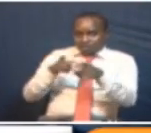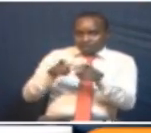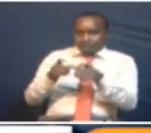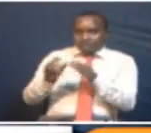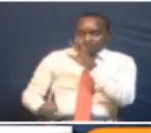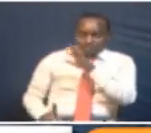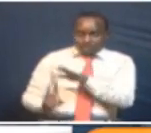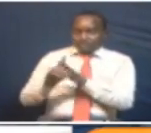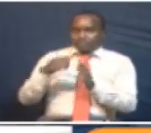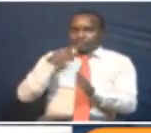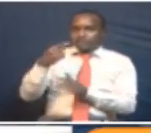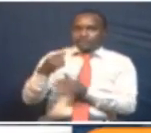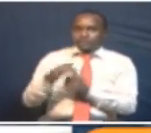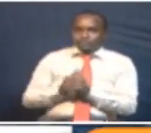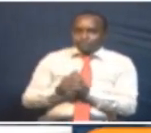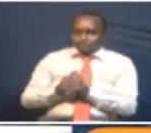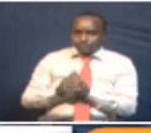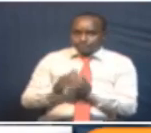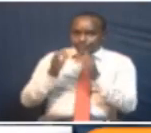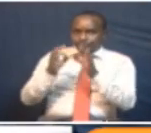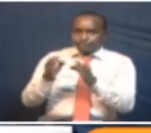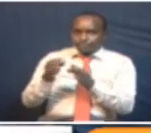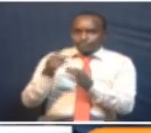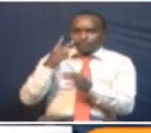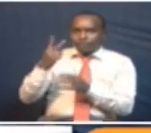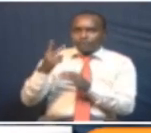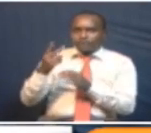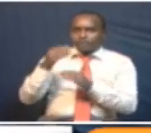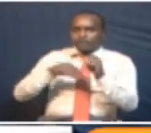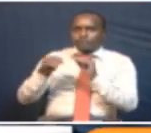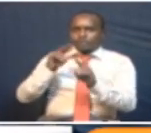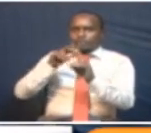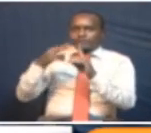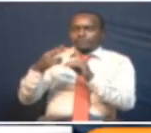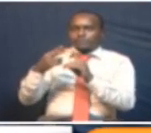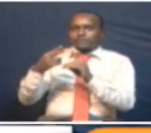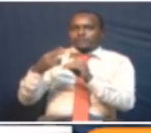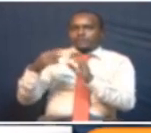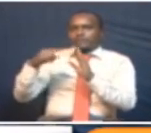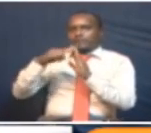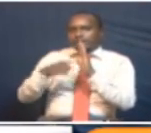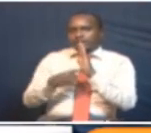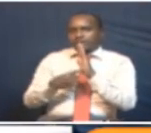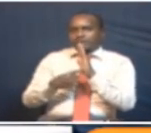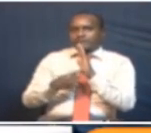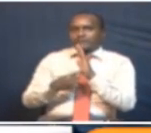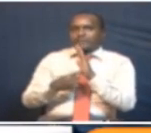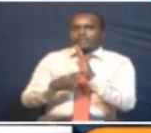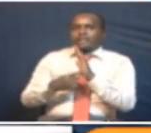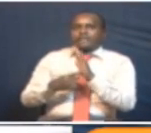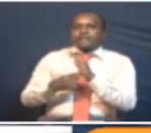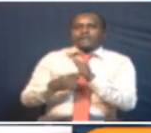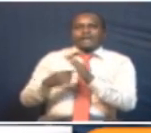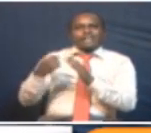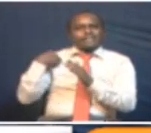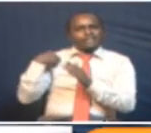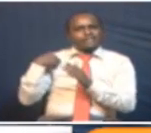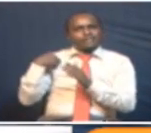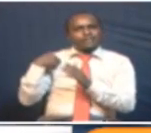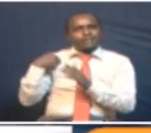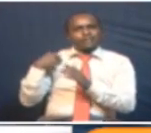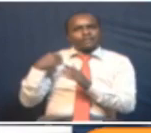you know, if you look at corruption perception index by the Transparency International, has continuously ranked Kenya at a depressing level,